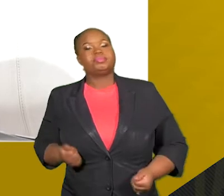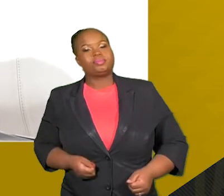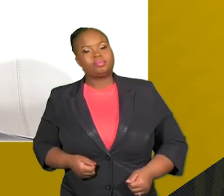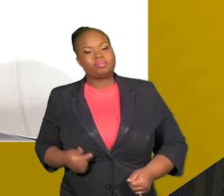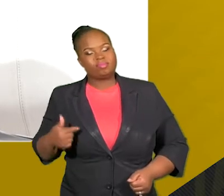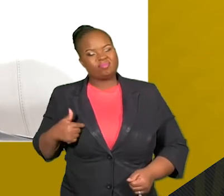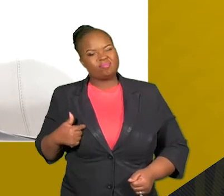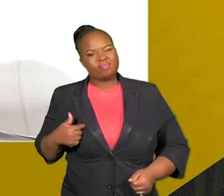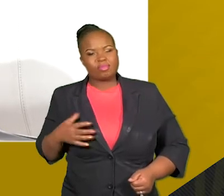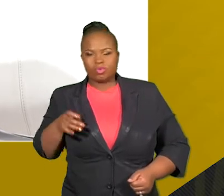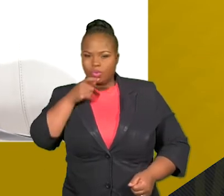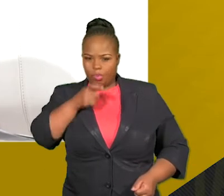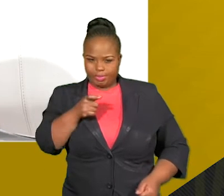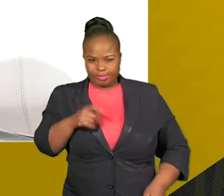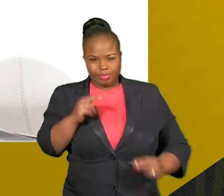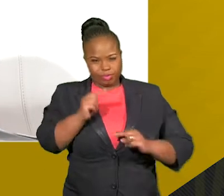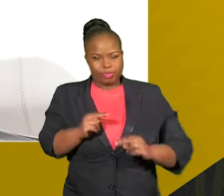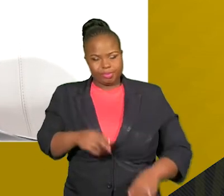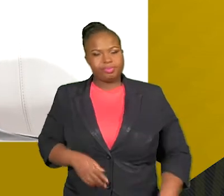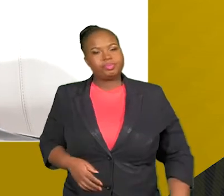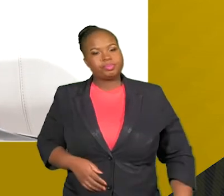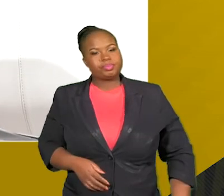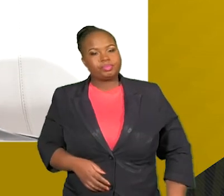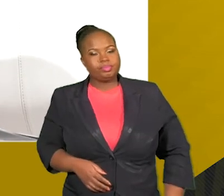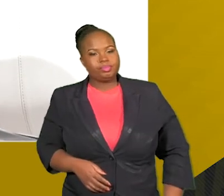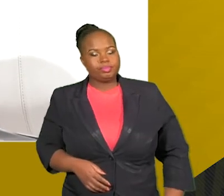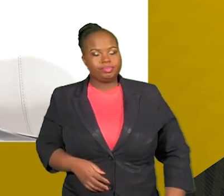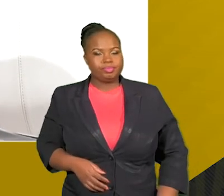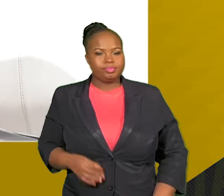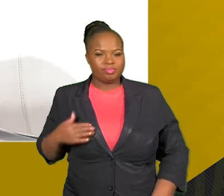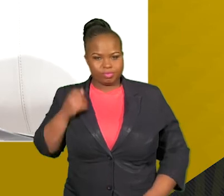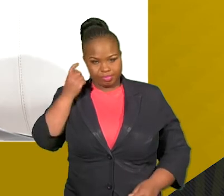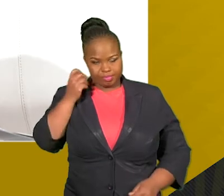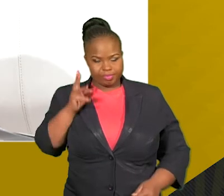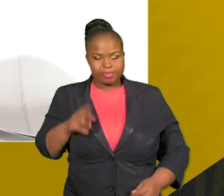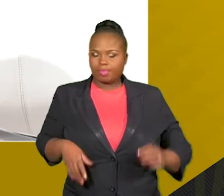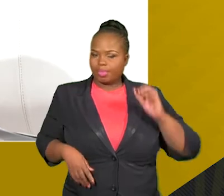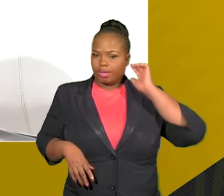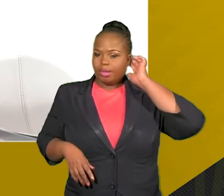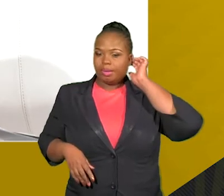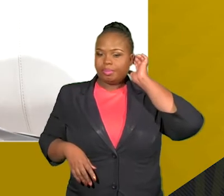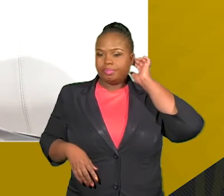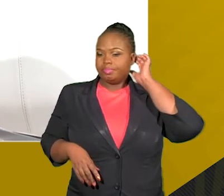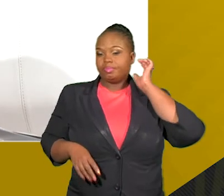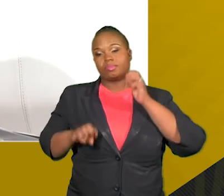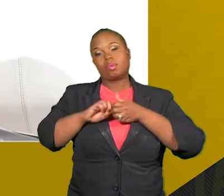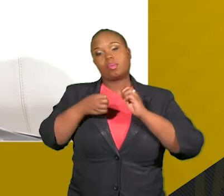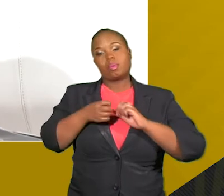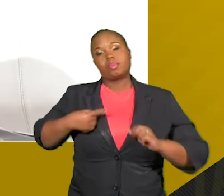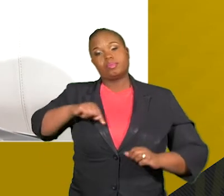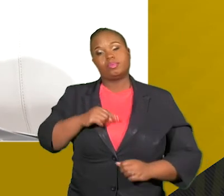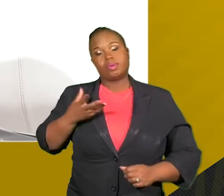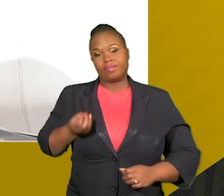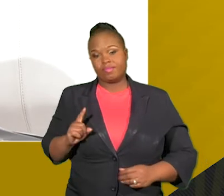Now I only have like a comment, like it's very short, but I think you guys will understand it. The problem that we have